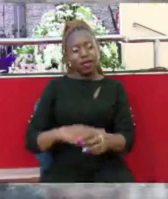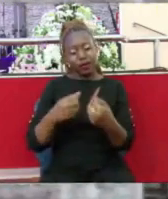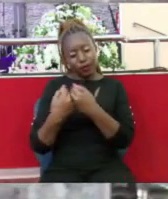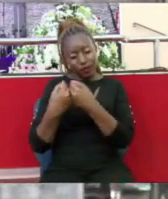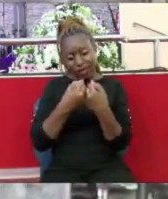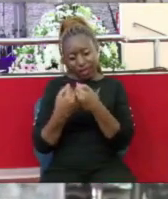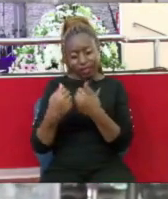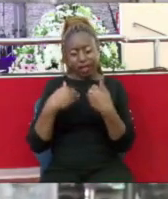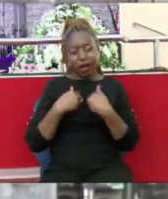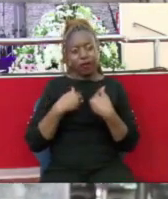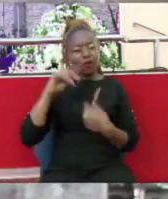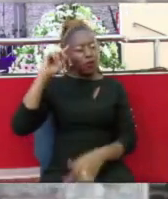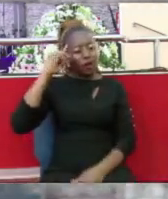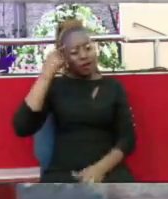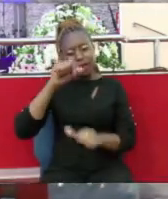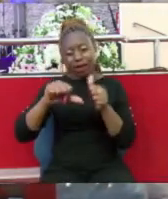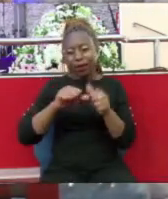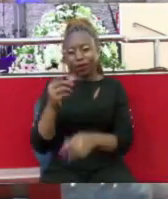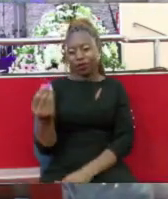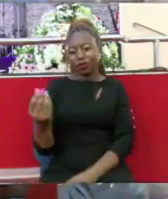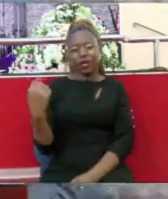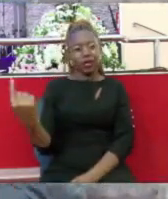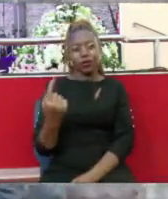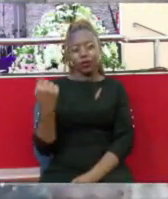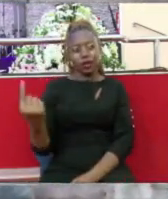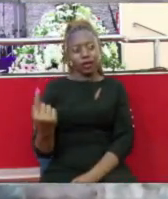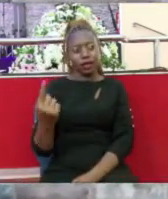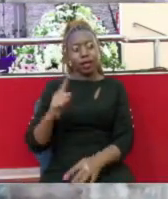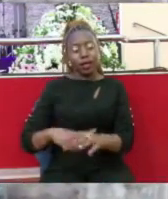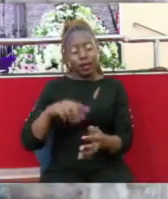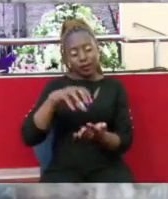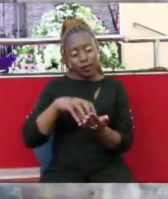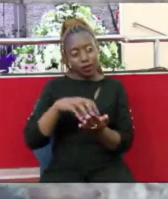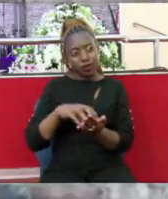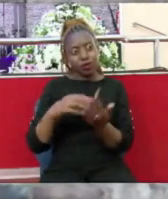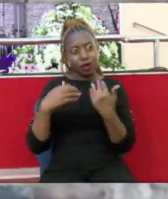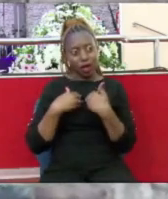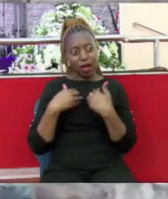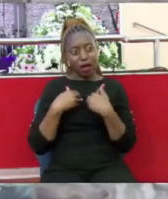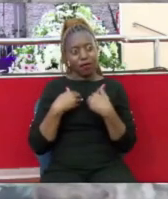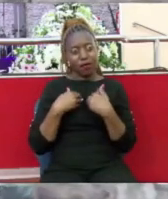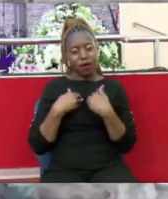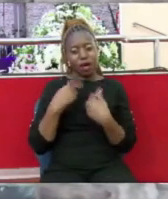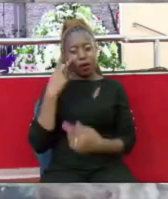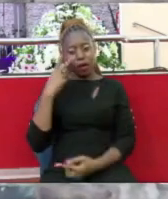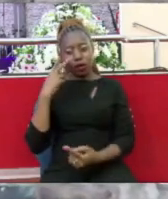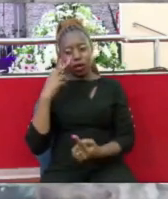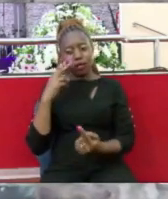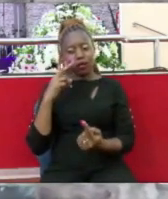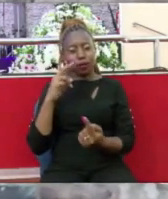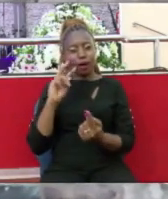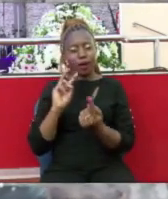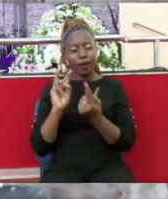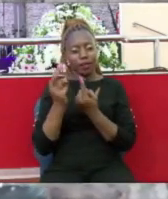yake itakuwaje. When you are faced by a situation, wakati umekubwa na hali, we look at it from the perspective of how much it will cost. Tunaangalia